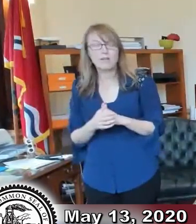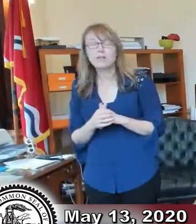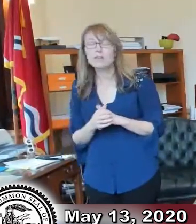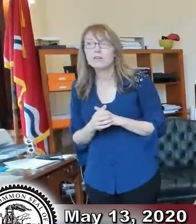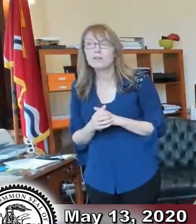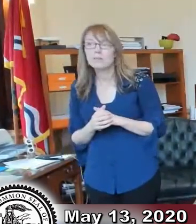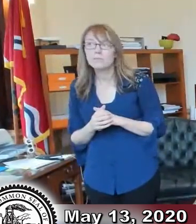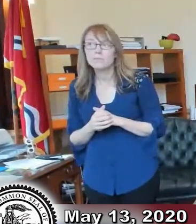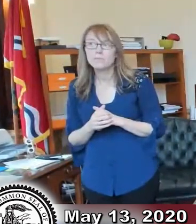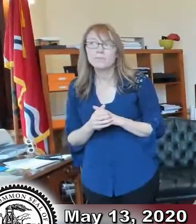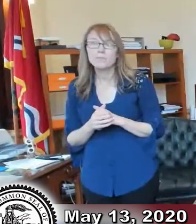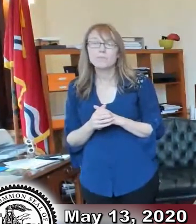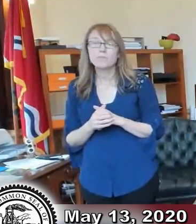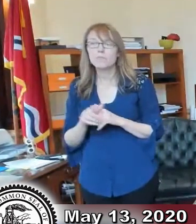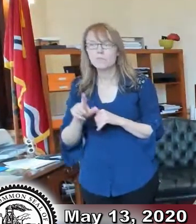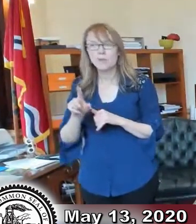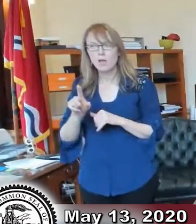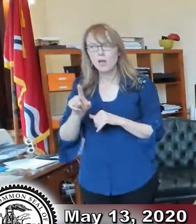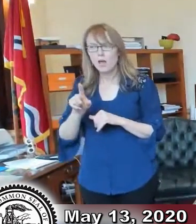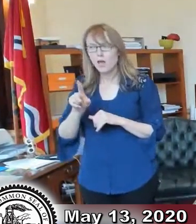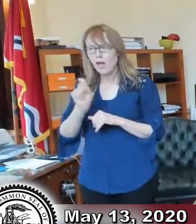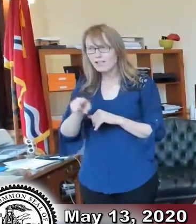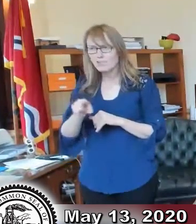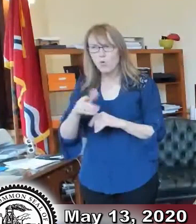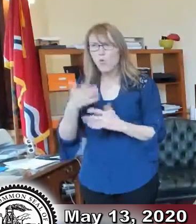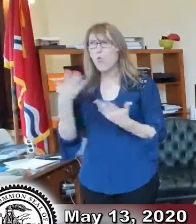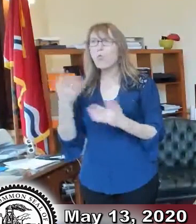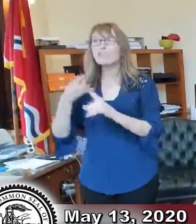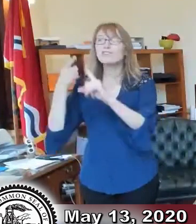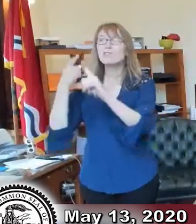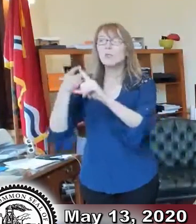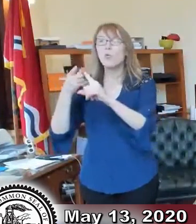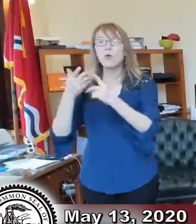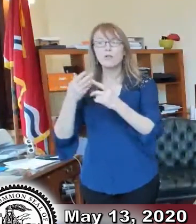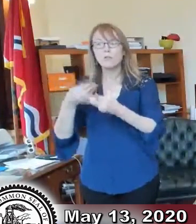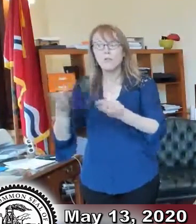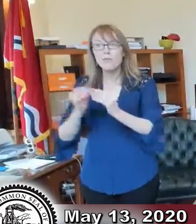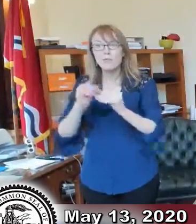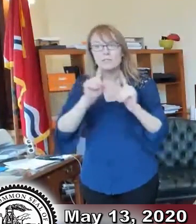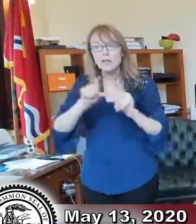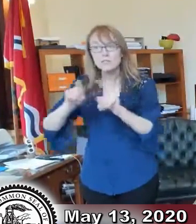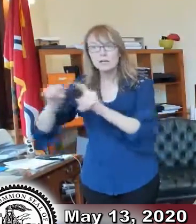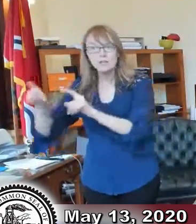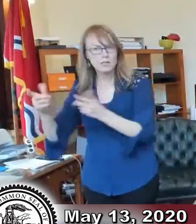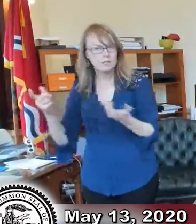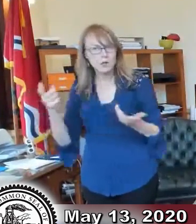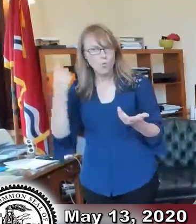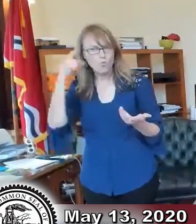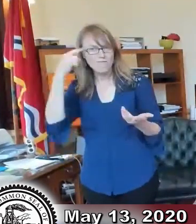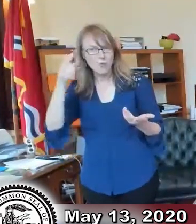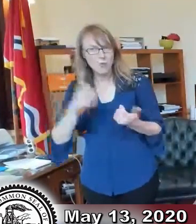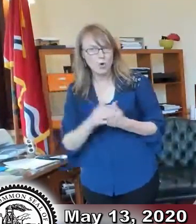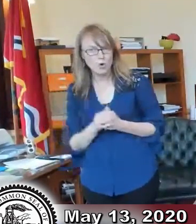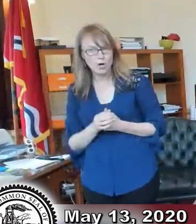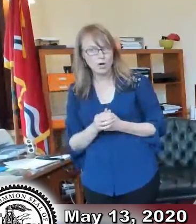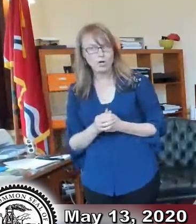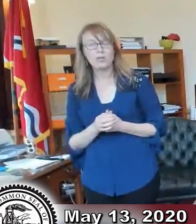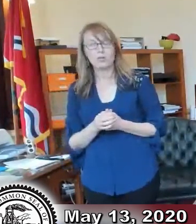people? The goal of testing more people is to identify who's positive,